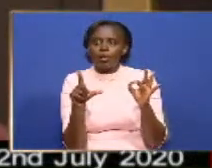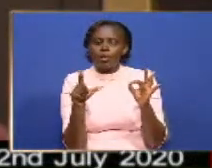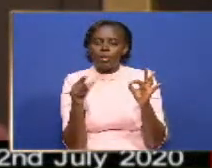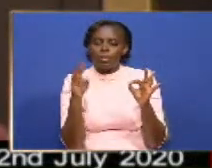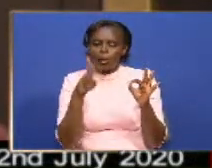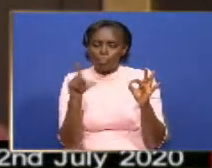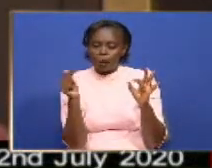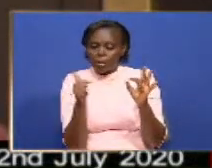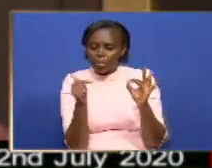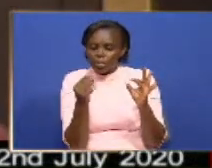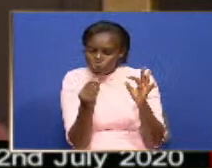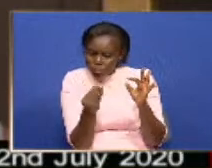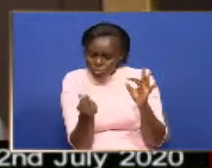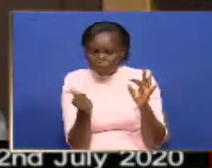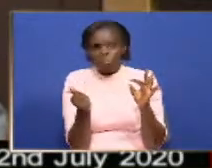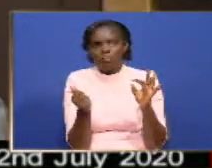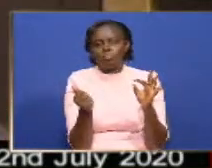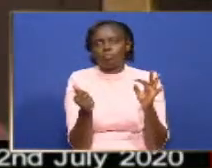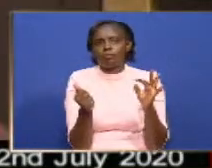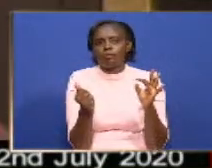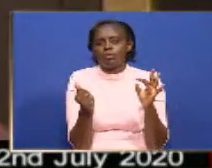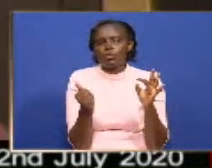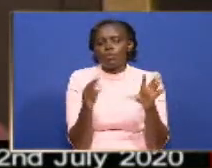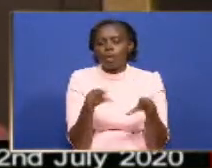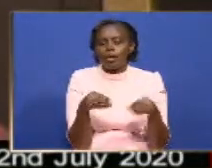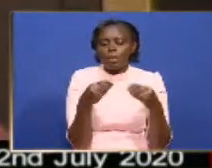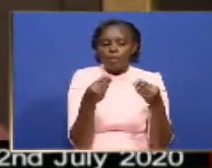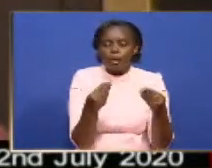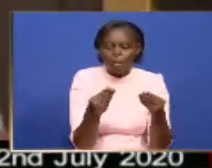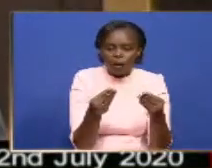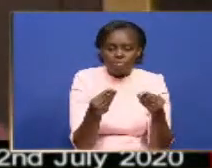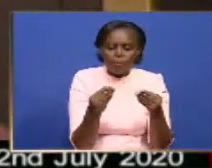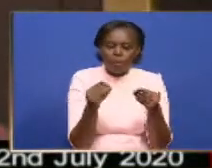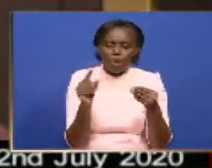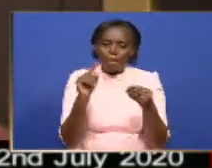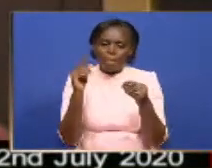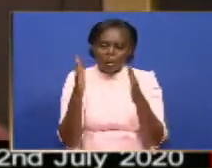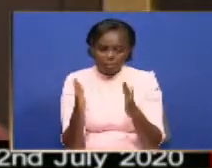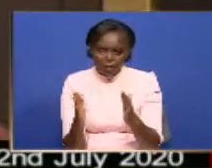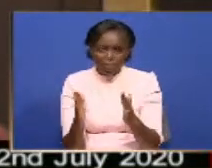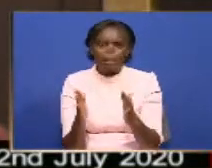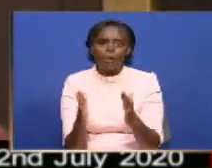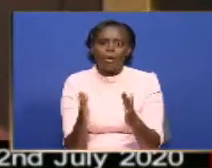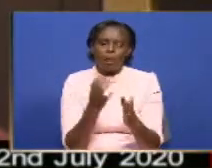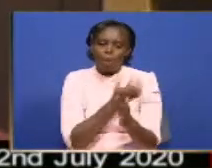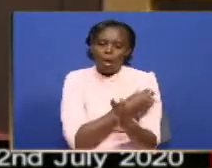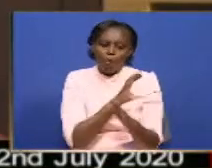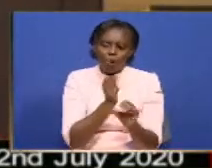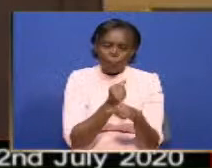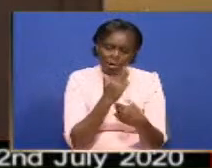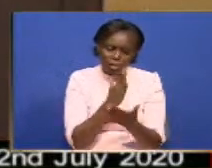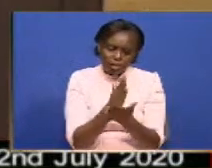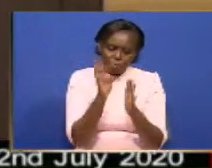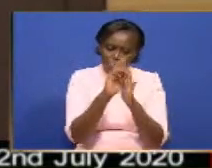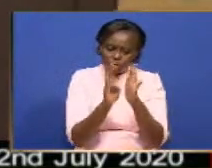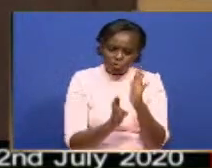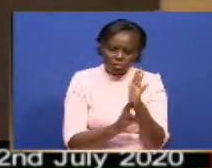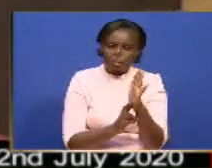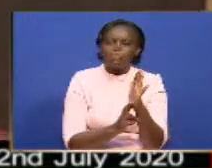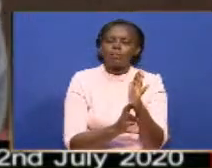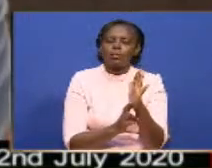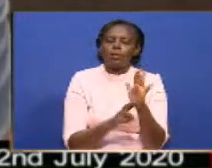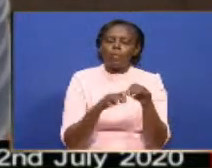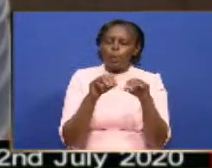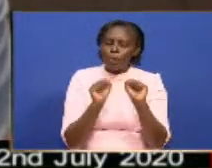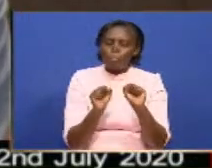being addressed by giving the minister the powers to make certain regulations so